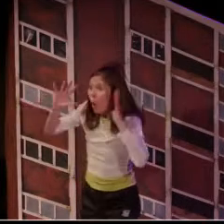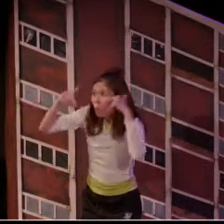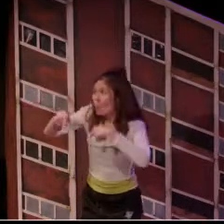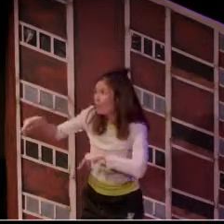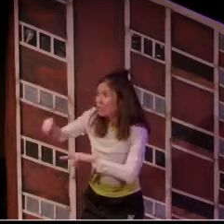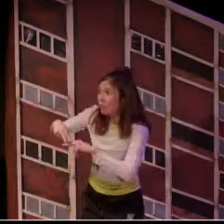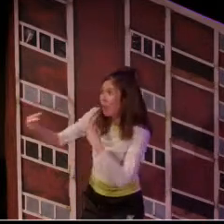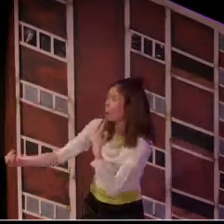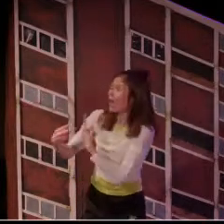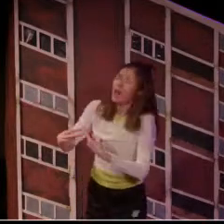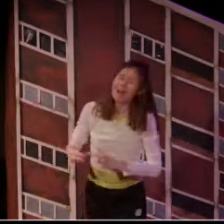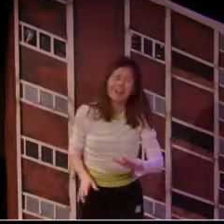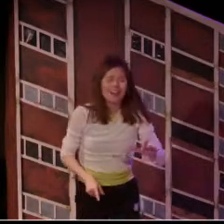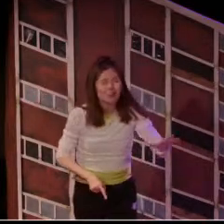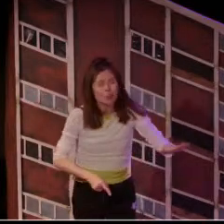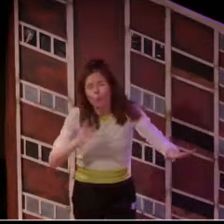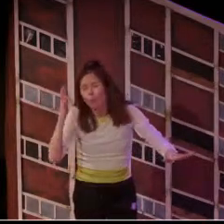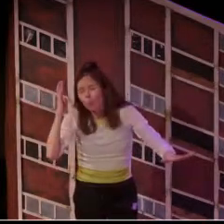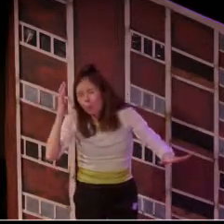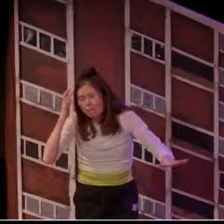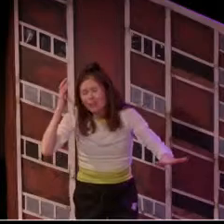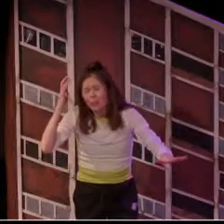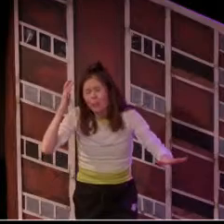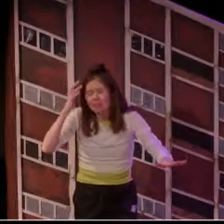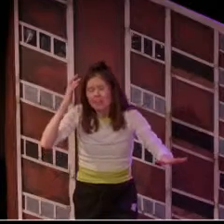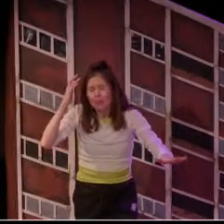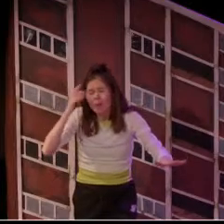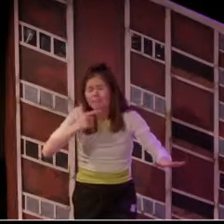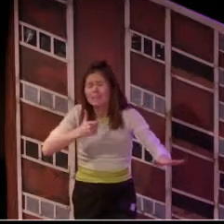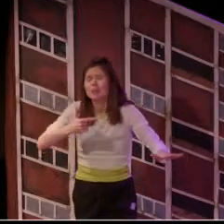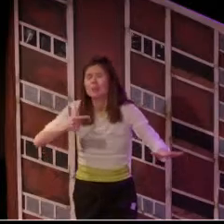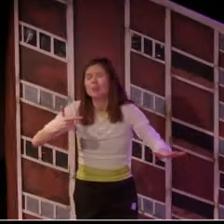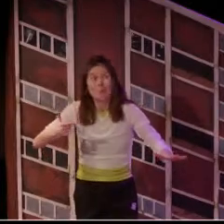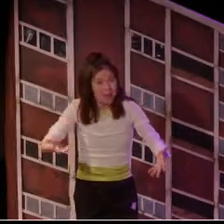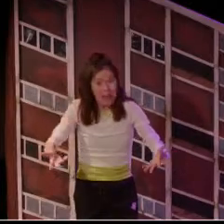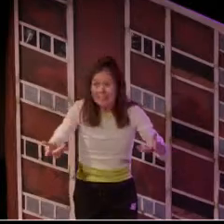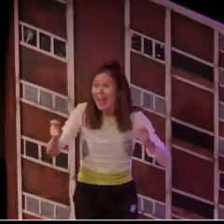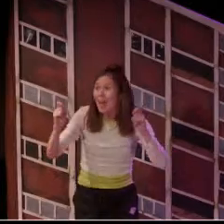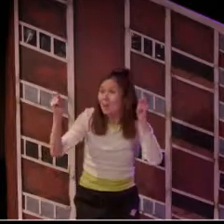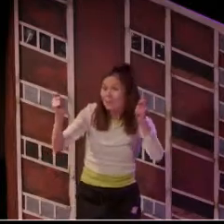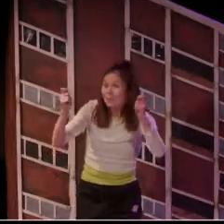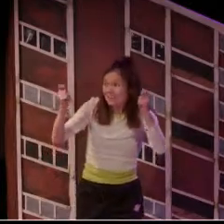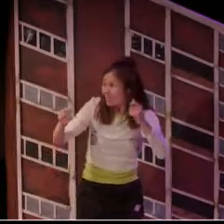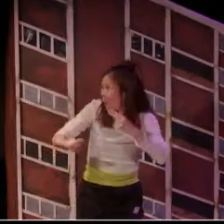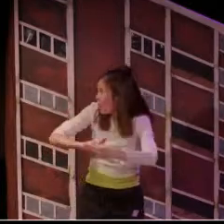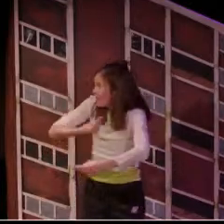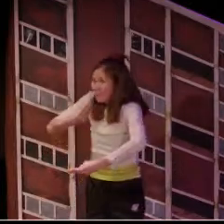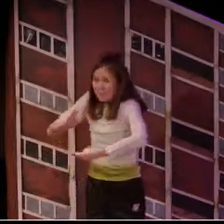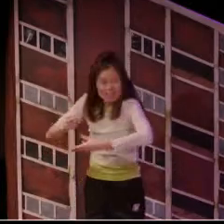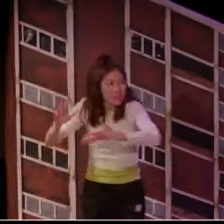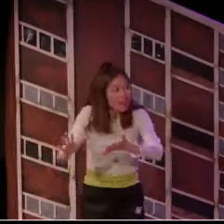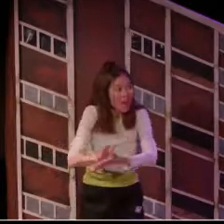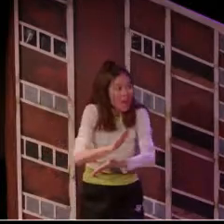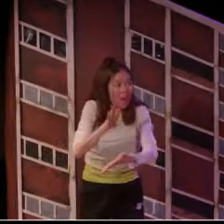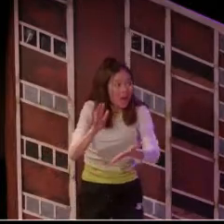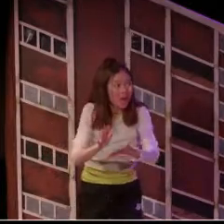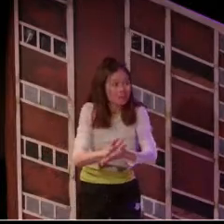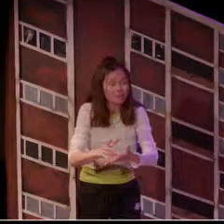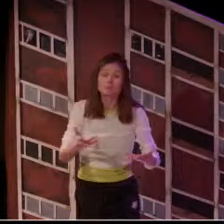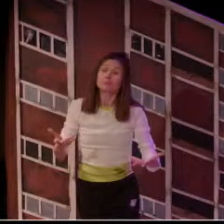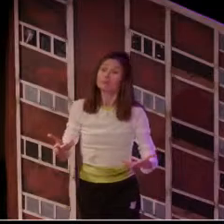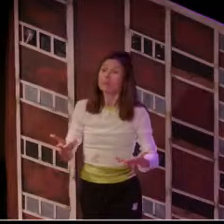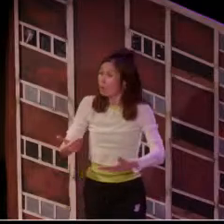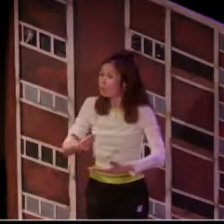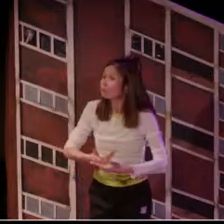thoughts to dispel the mirth of the feast. For either I am yours or not my father's. For I cannot be